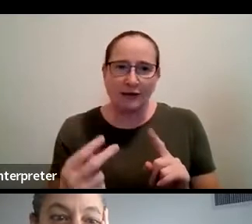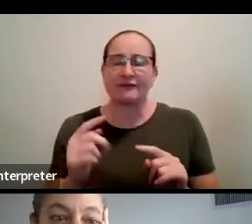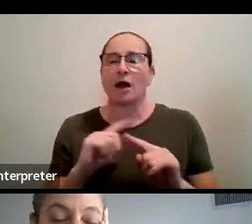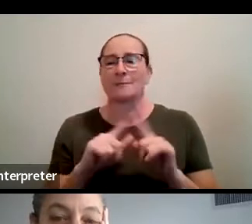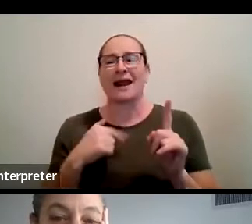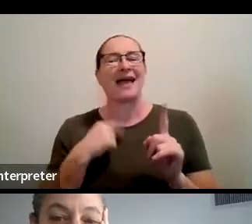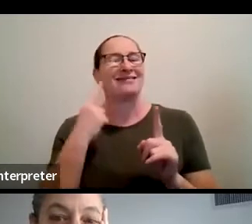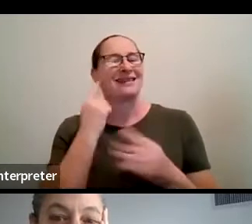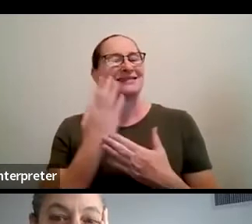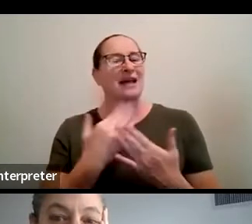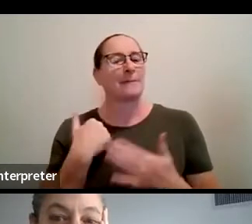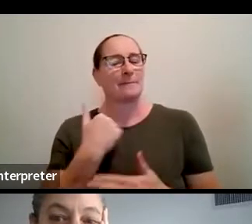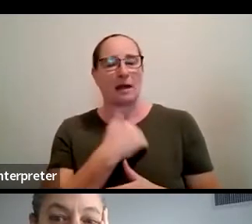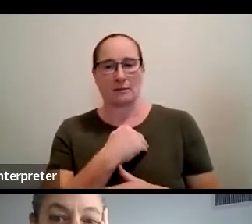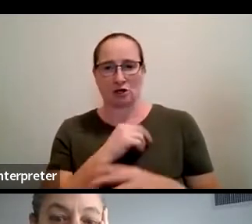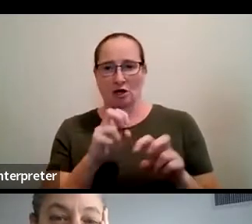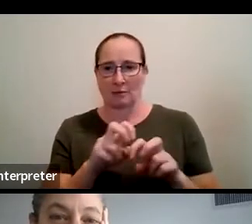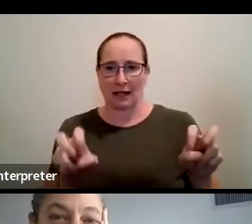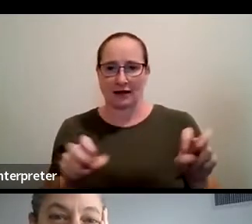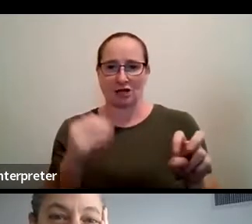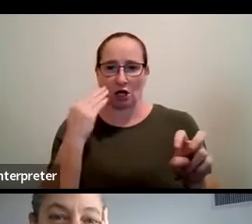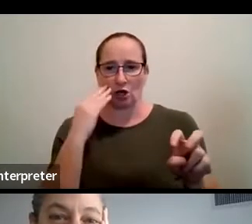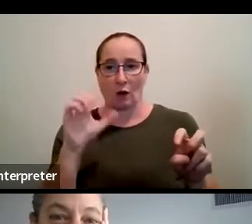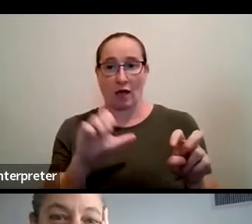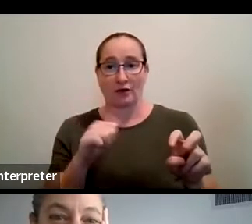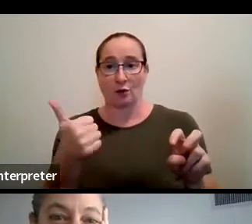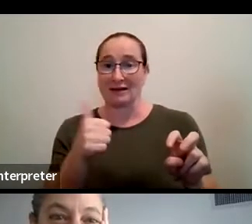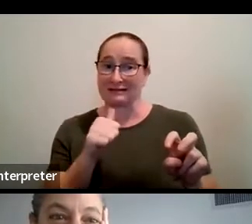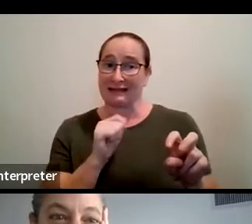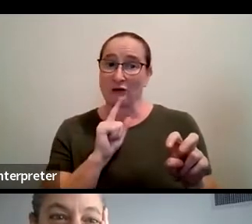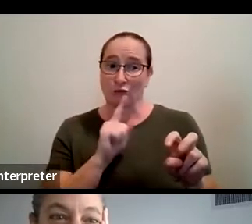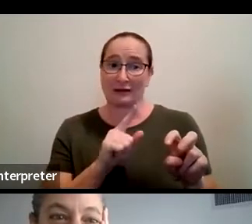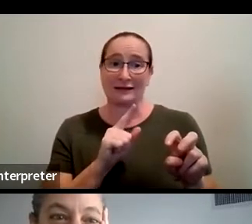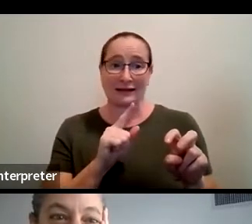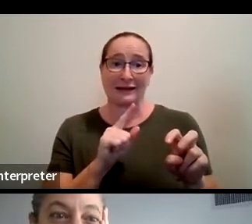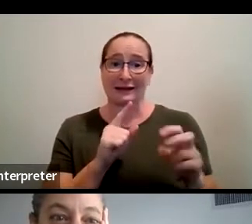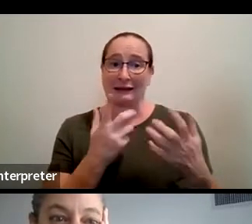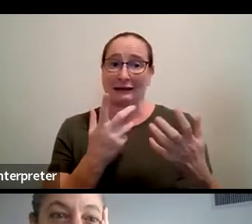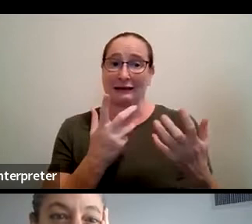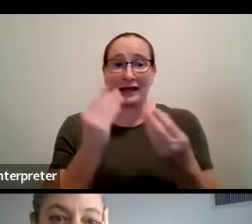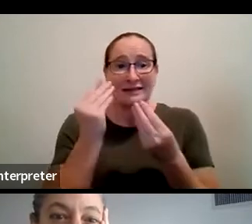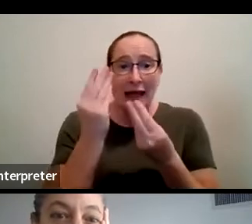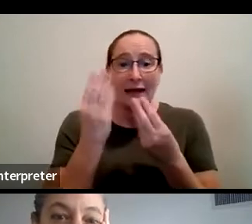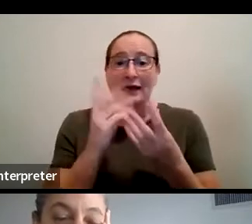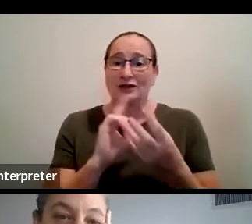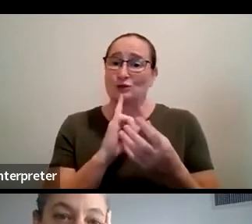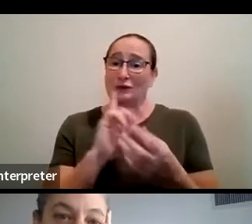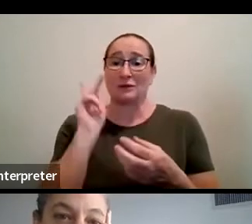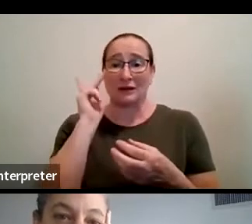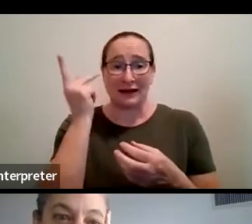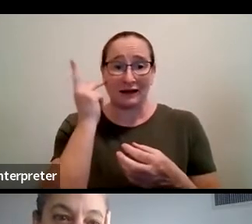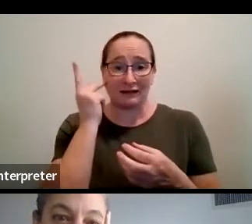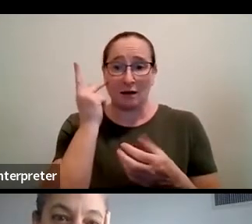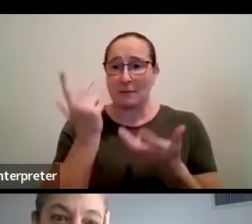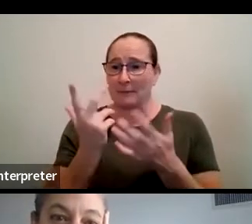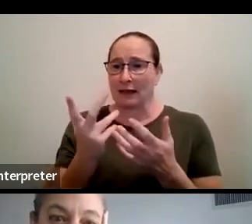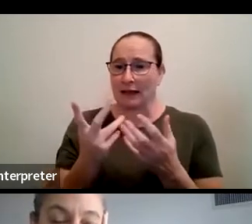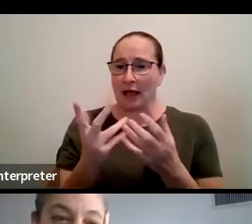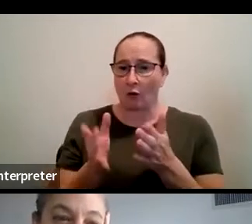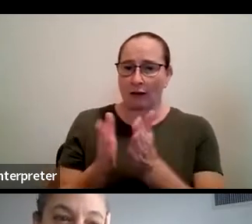some members of our panel who know otherwise, that in fact, data are quite political. And maybe I'll ask Lana to